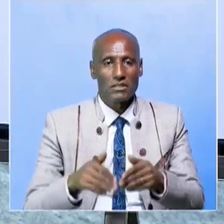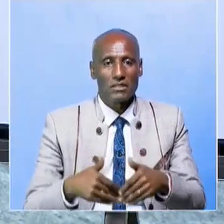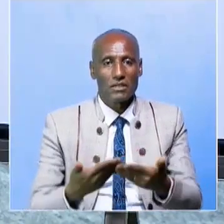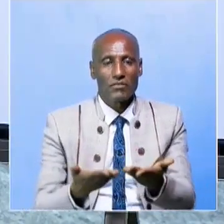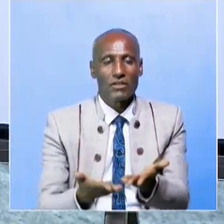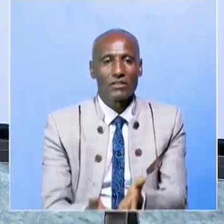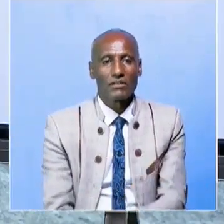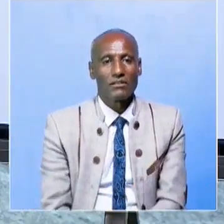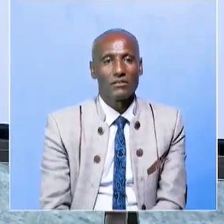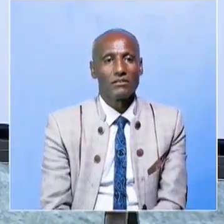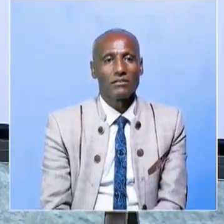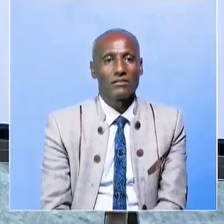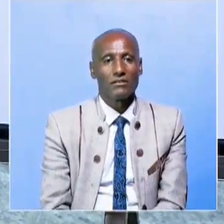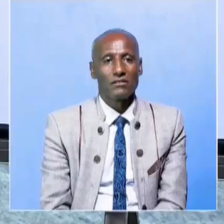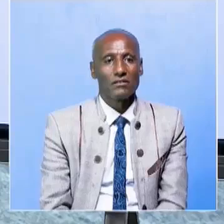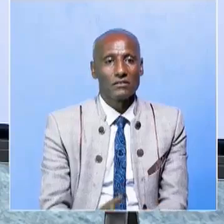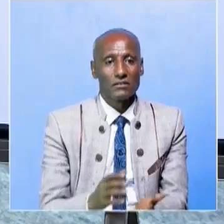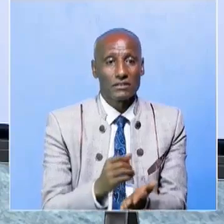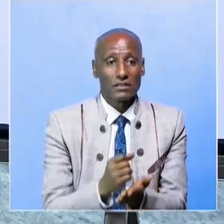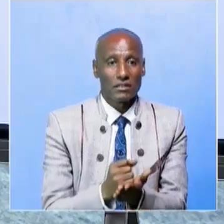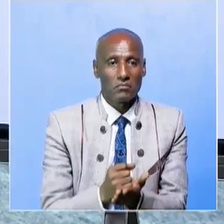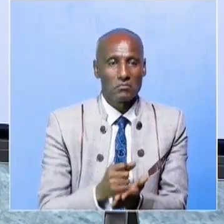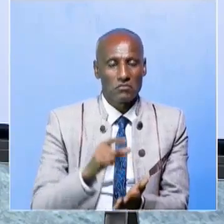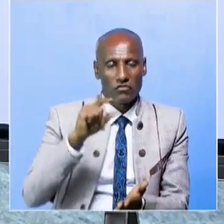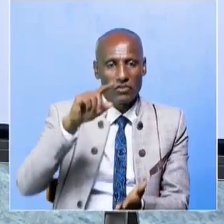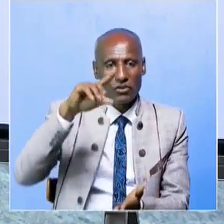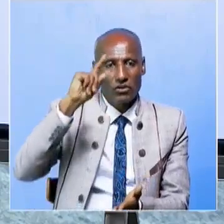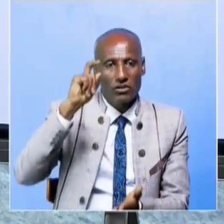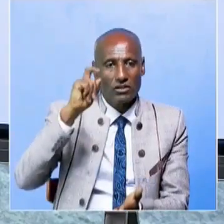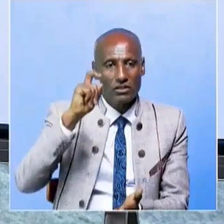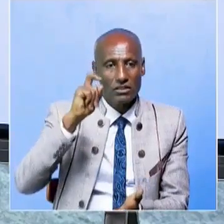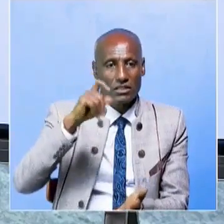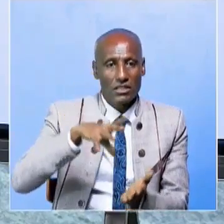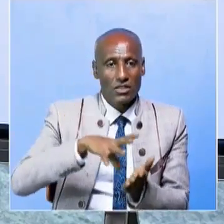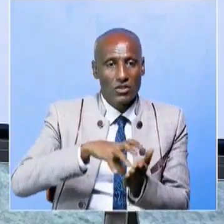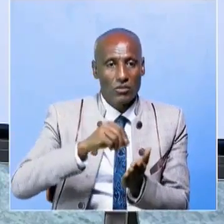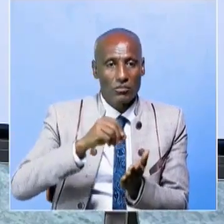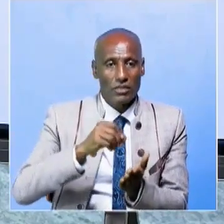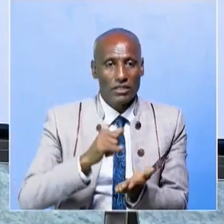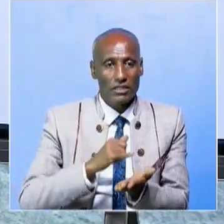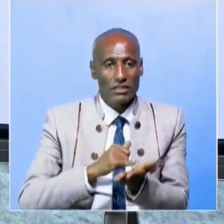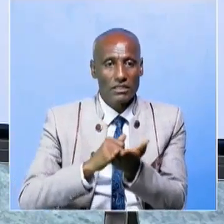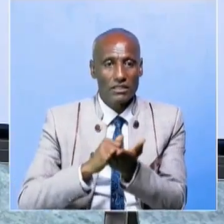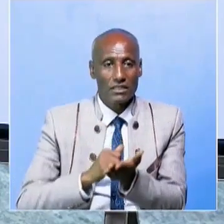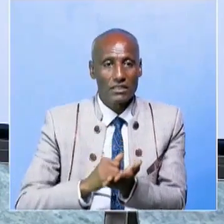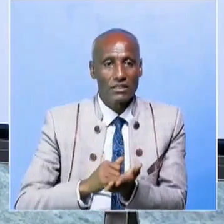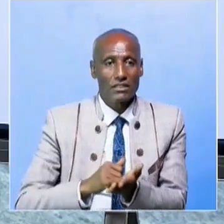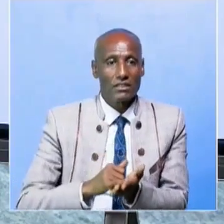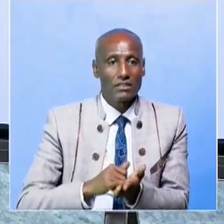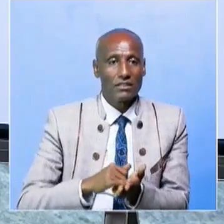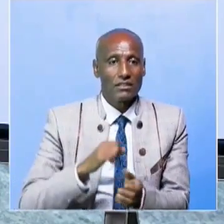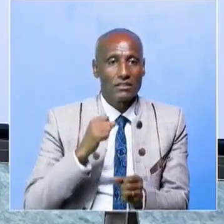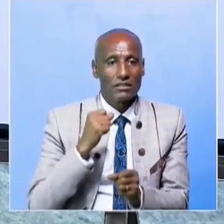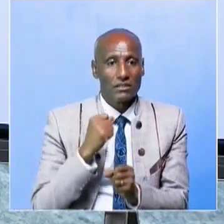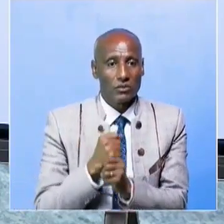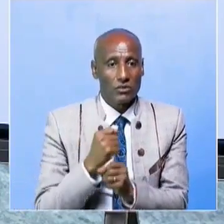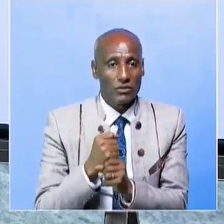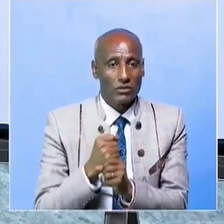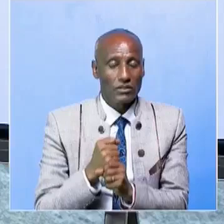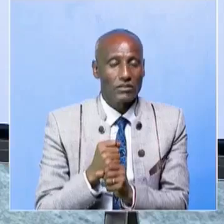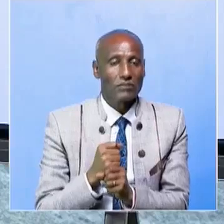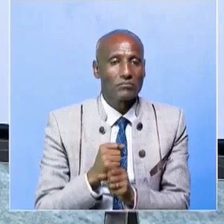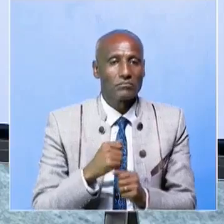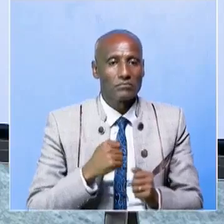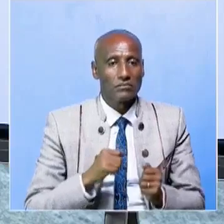do. I will write you some few questions and I want you to copy it in your exercise books, and then we will do them together,